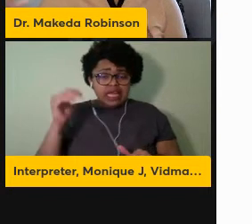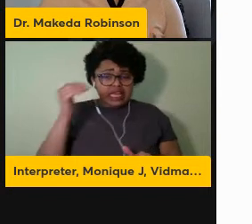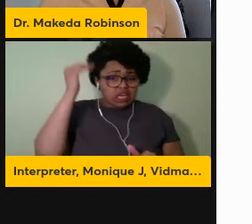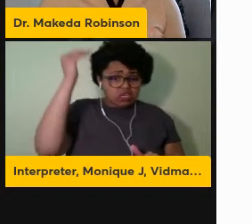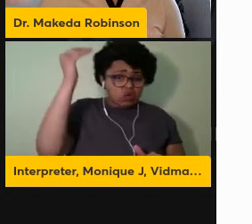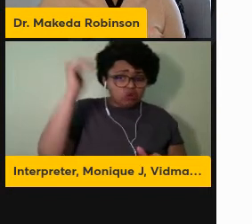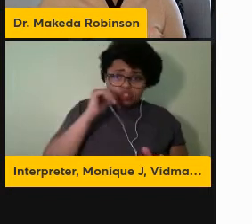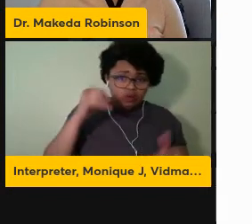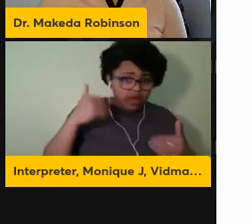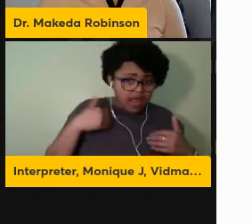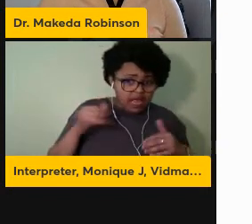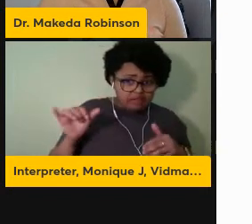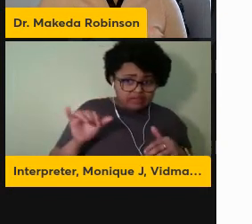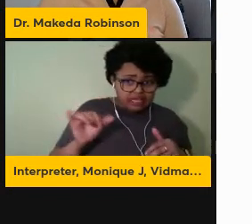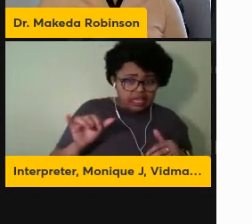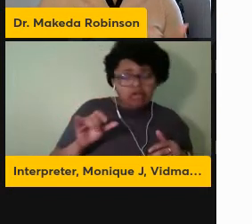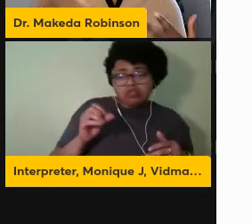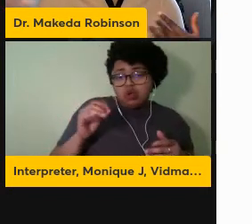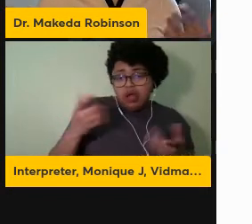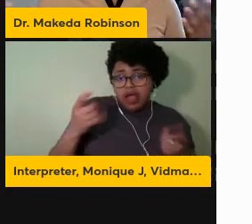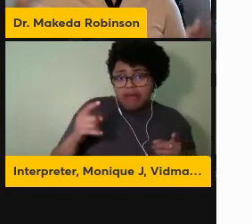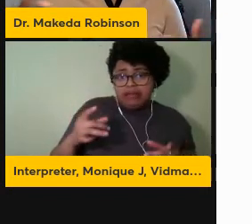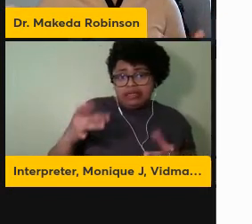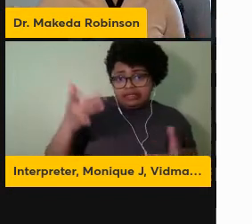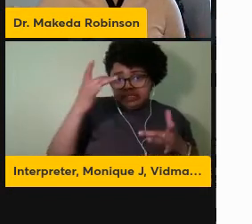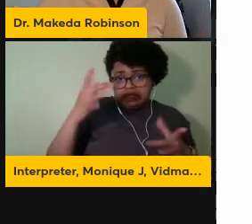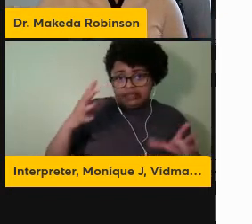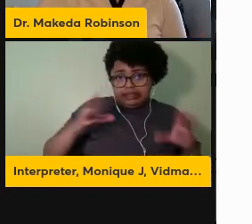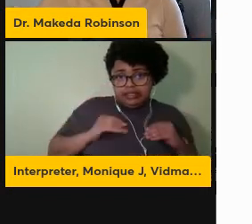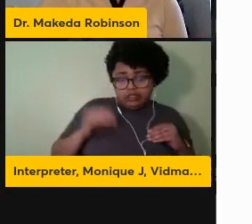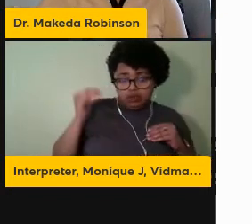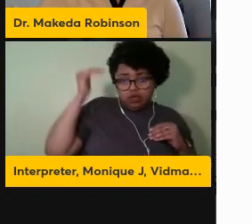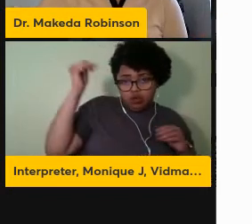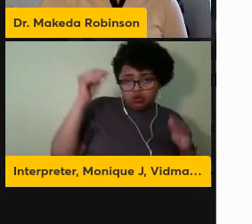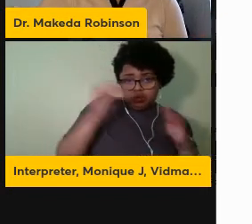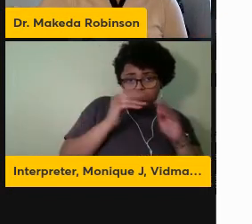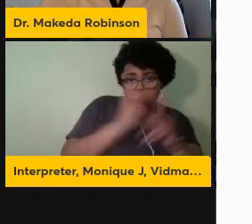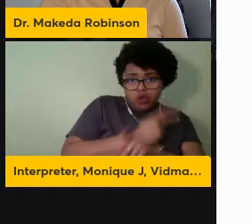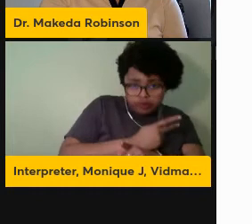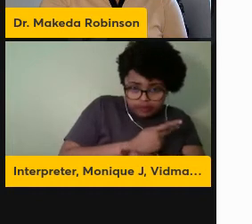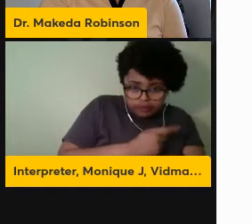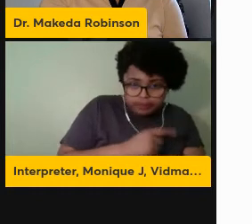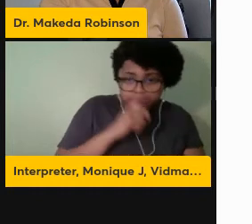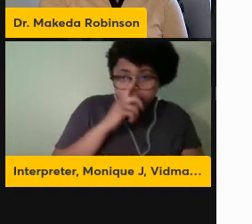to downstream cytokine storm and worse outcomes.